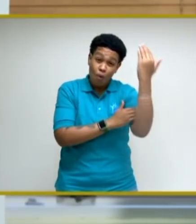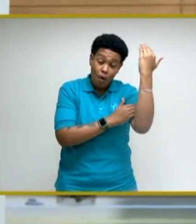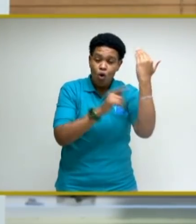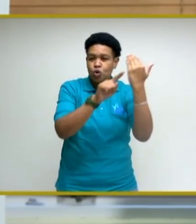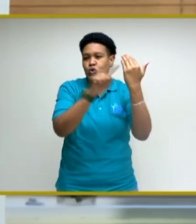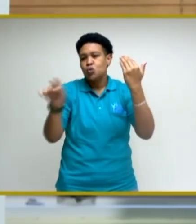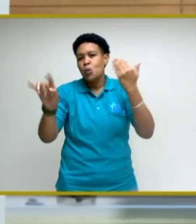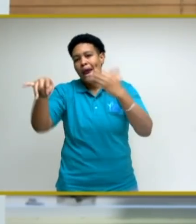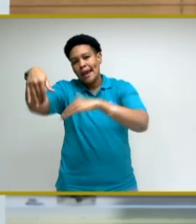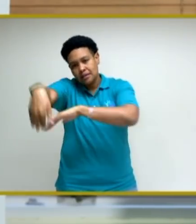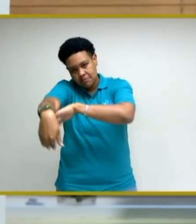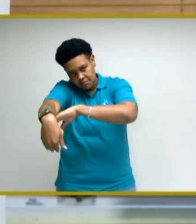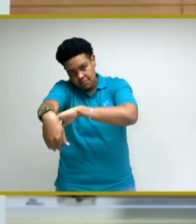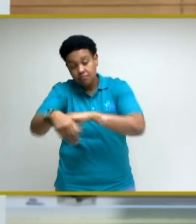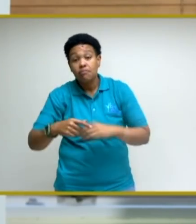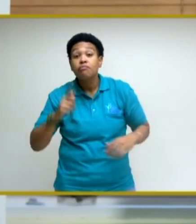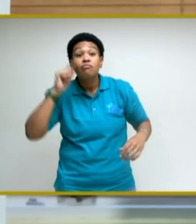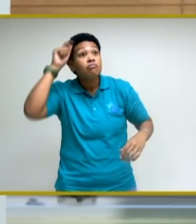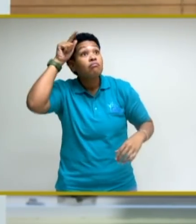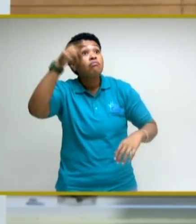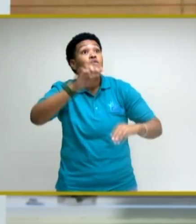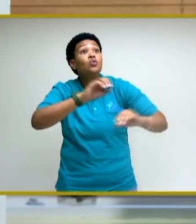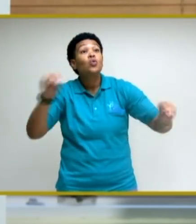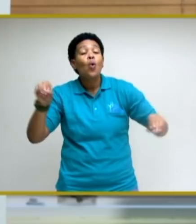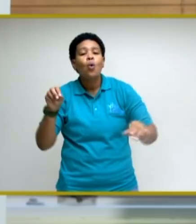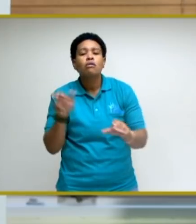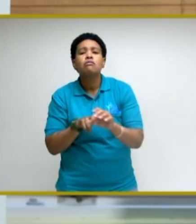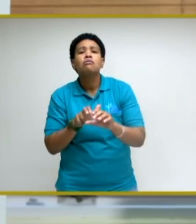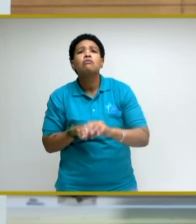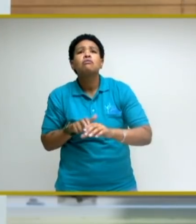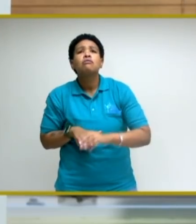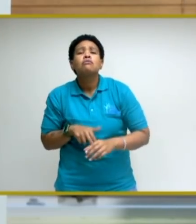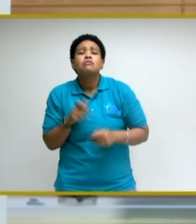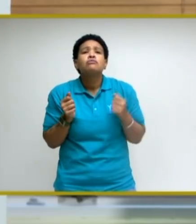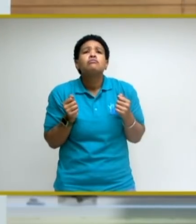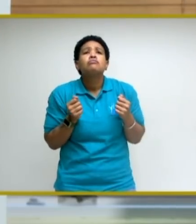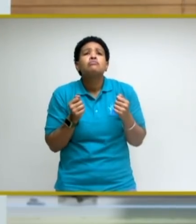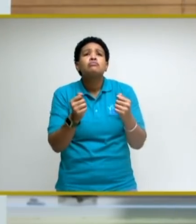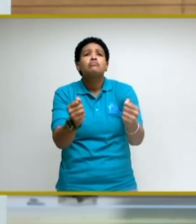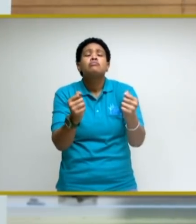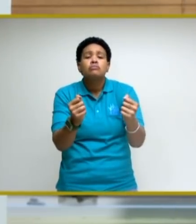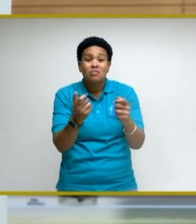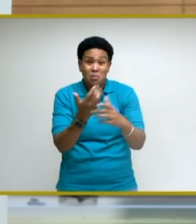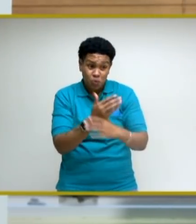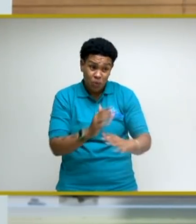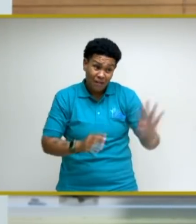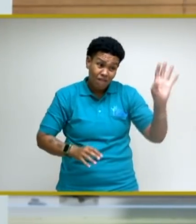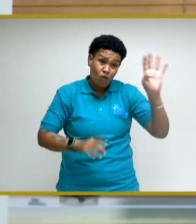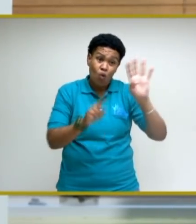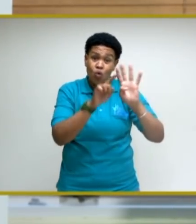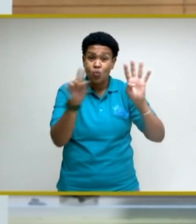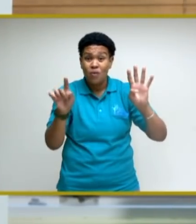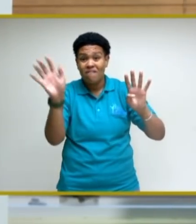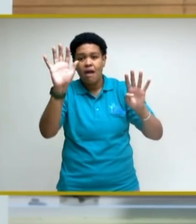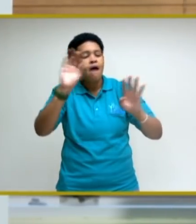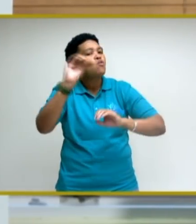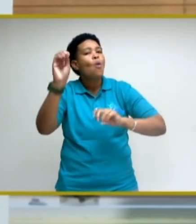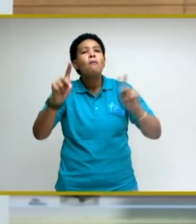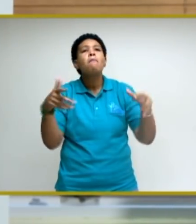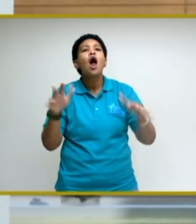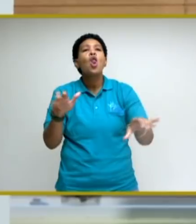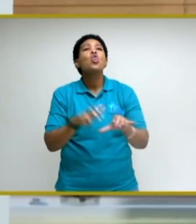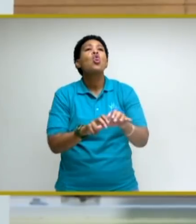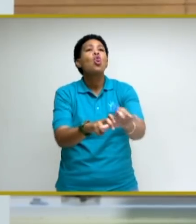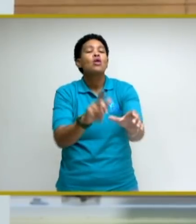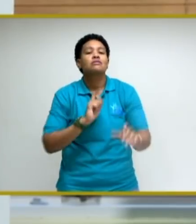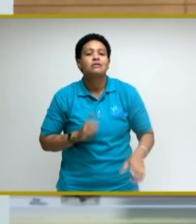8 p.m., and no passengers being transported between the hours of 4 a.m. and 5 a.m. and